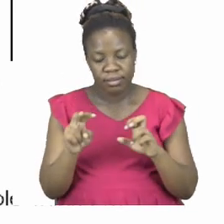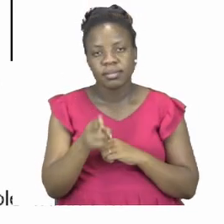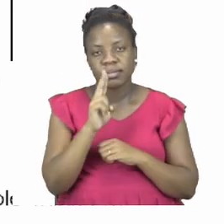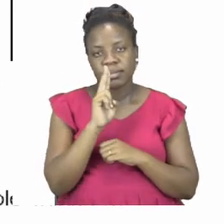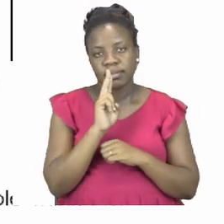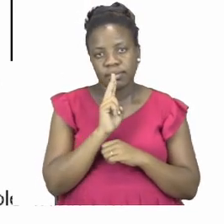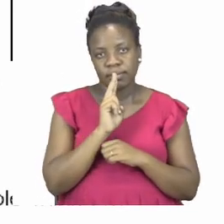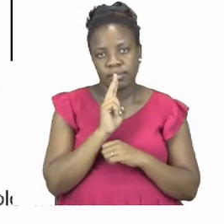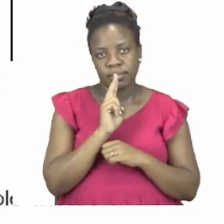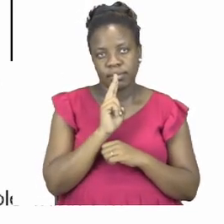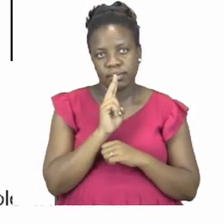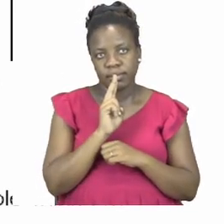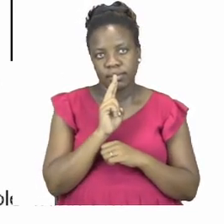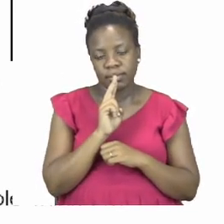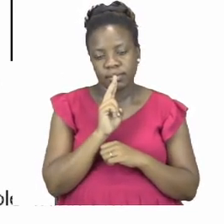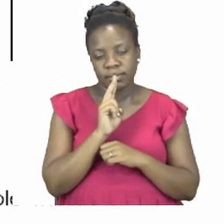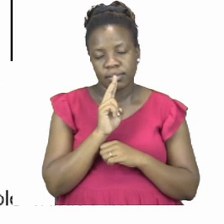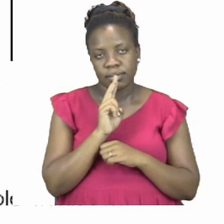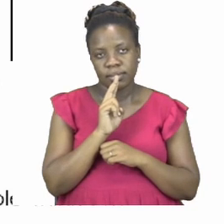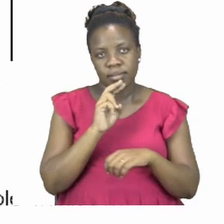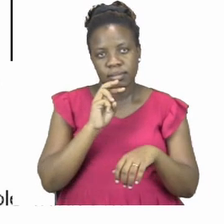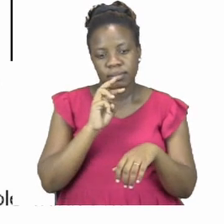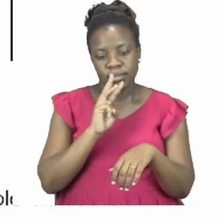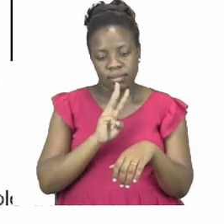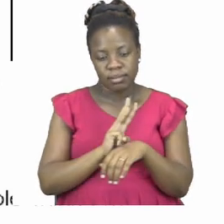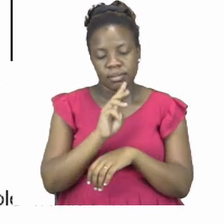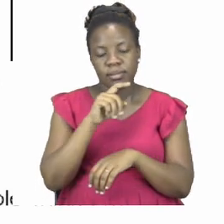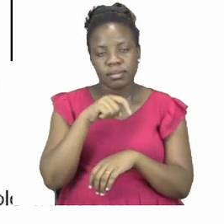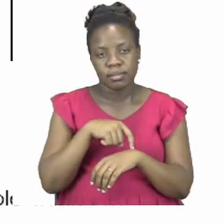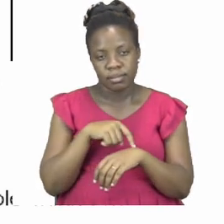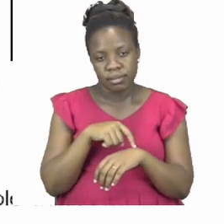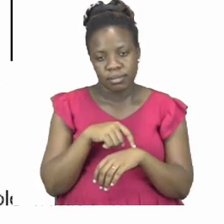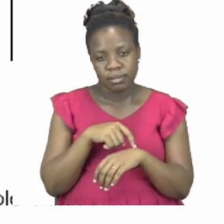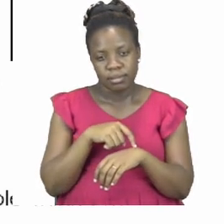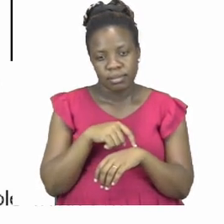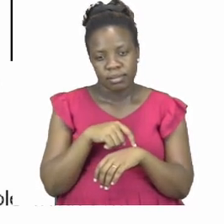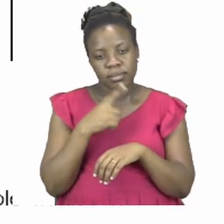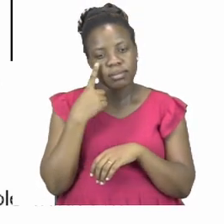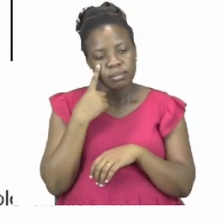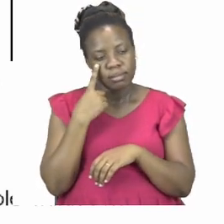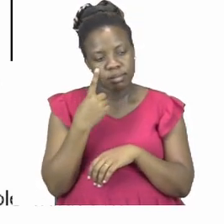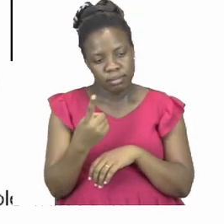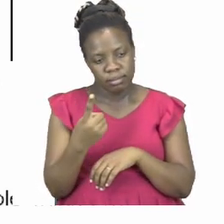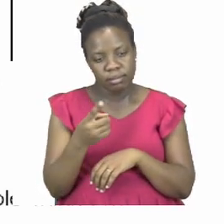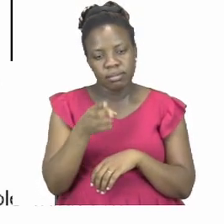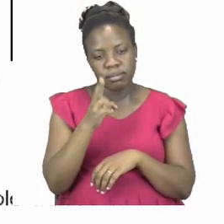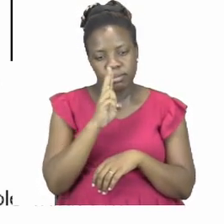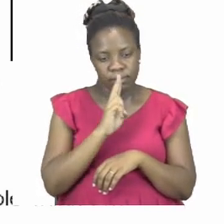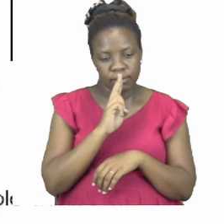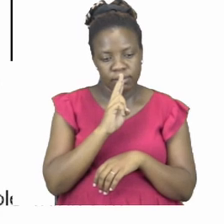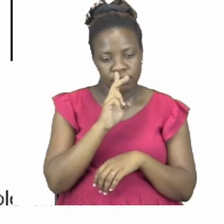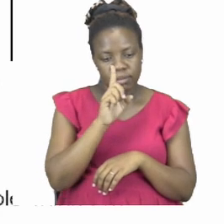after you have read your questions. The last time you're going to read this comprehension is to make sure that